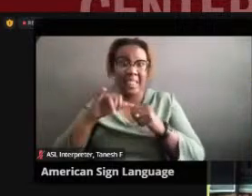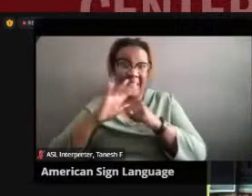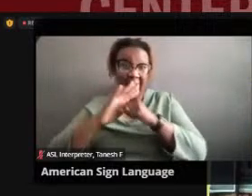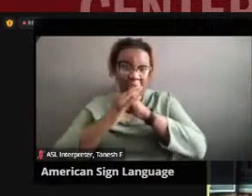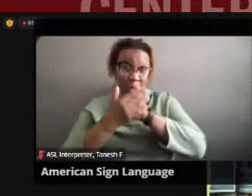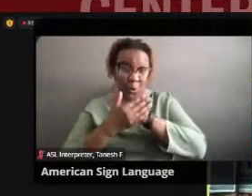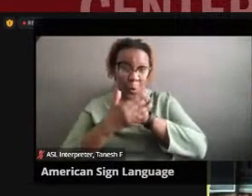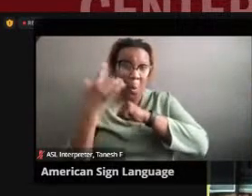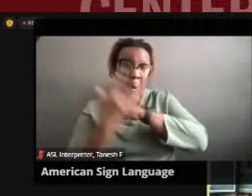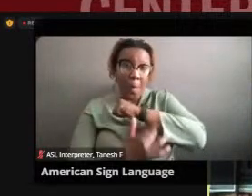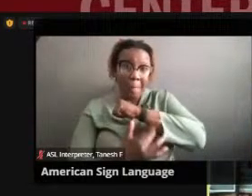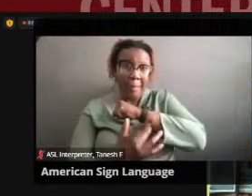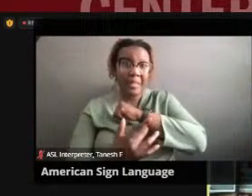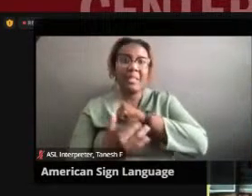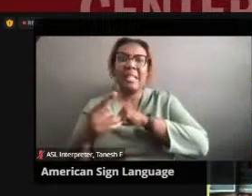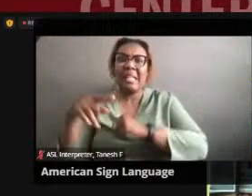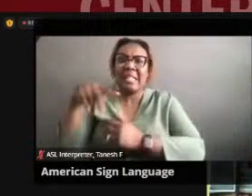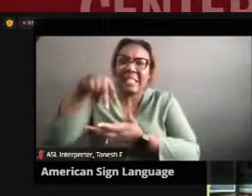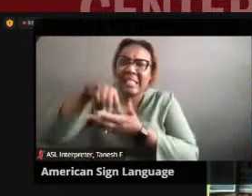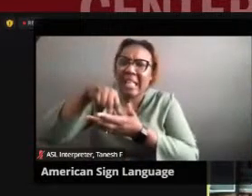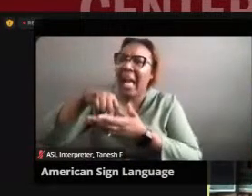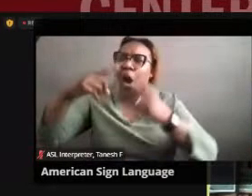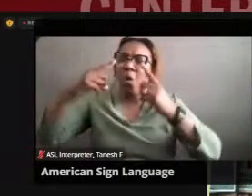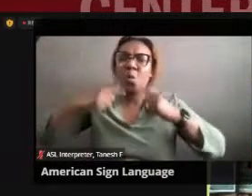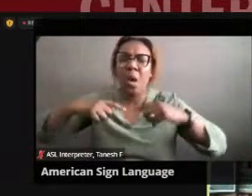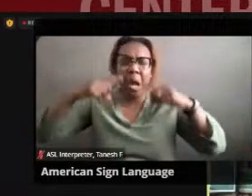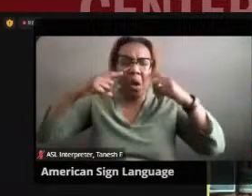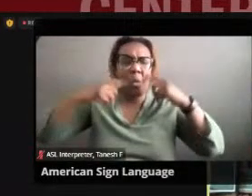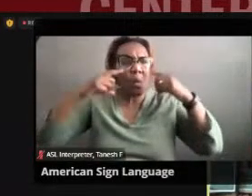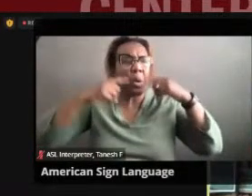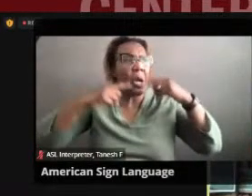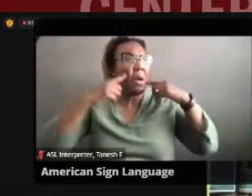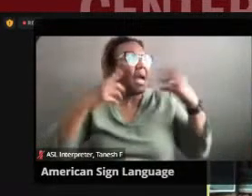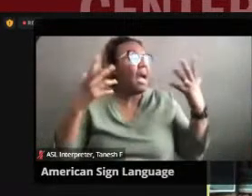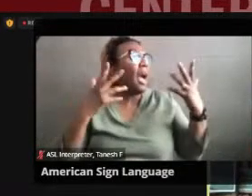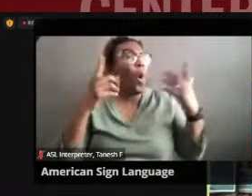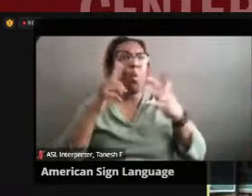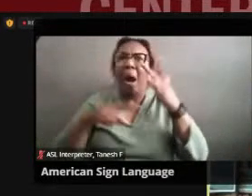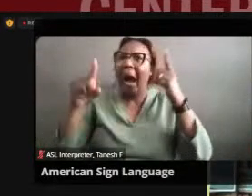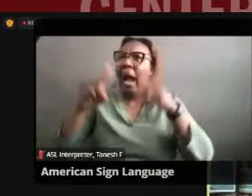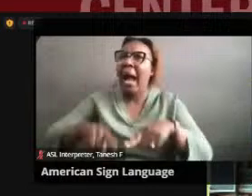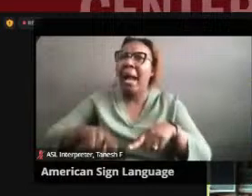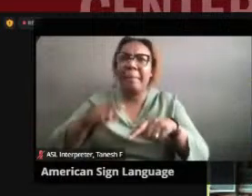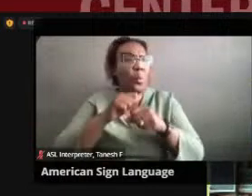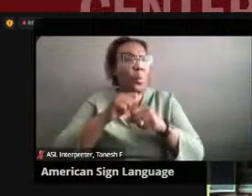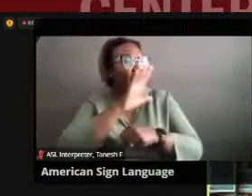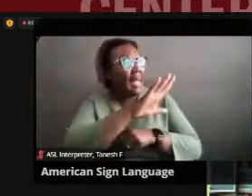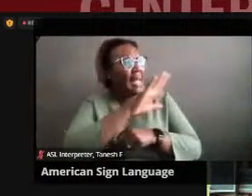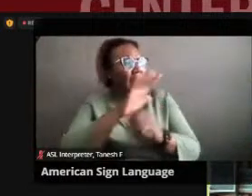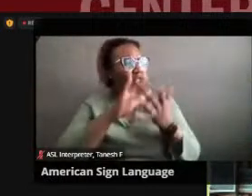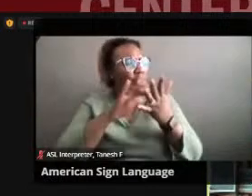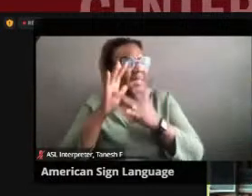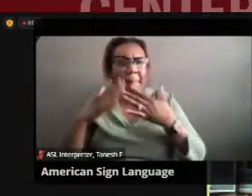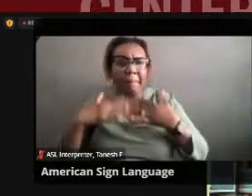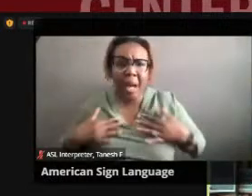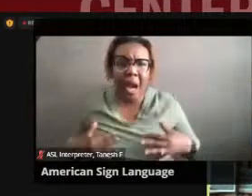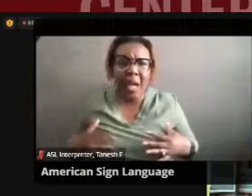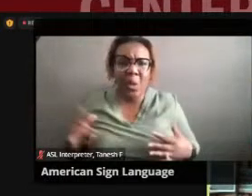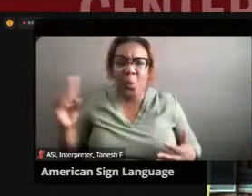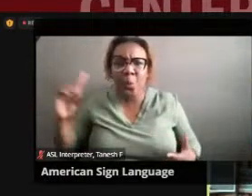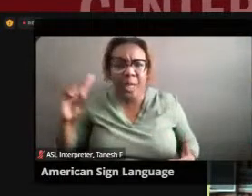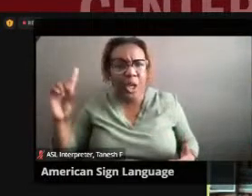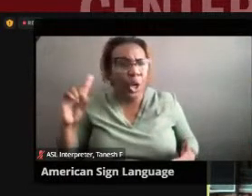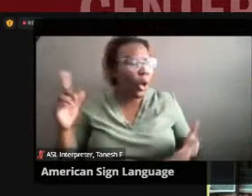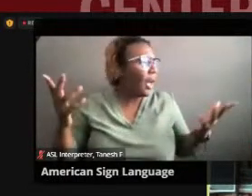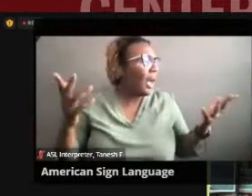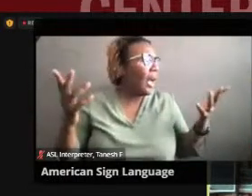afraid of what the Roman authorities had done with Jesus's body when Jesus appeared to her and said,